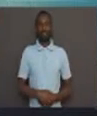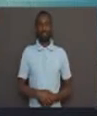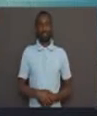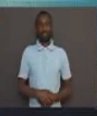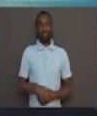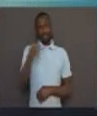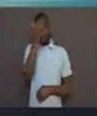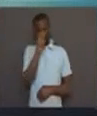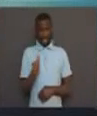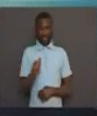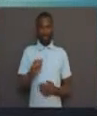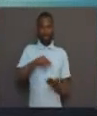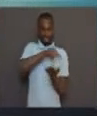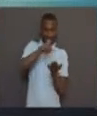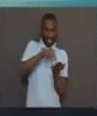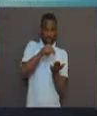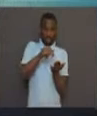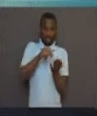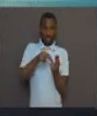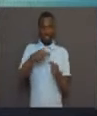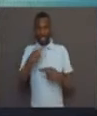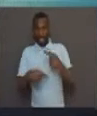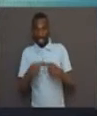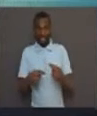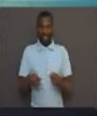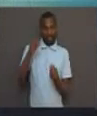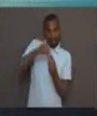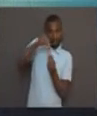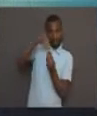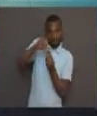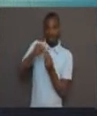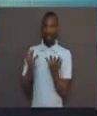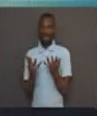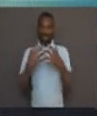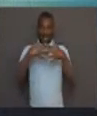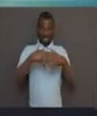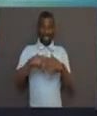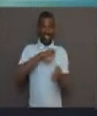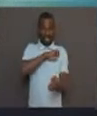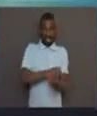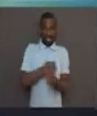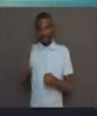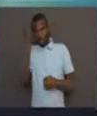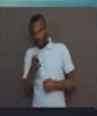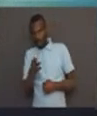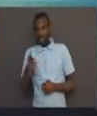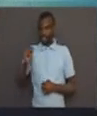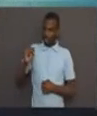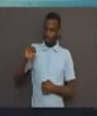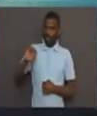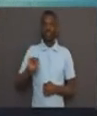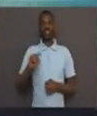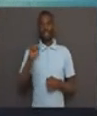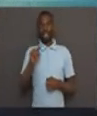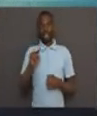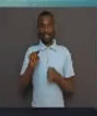Any nuclear reaction that increases the binding energy per nucleon will